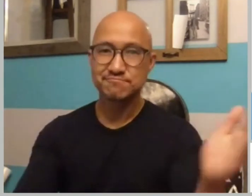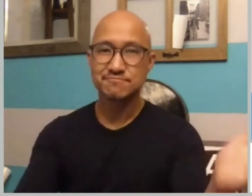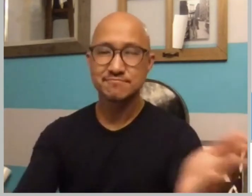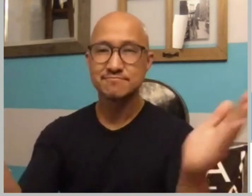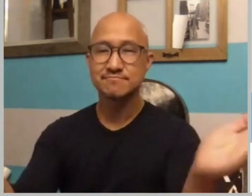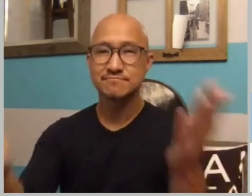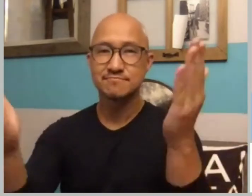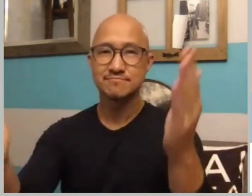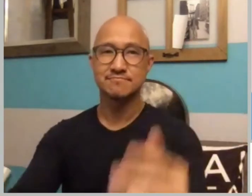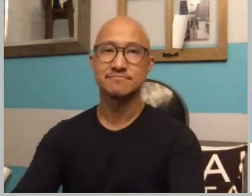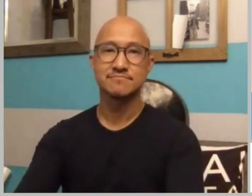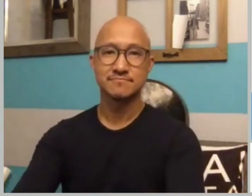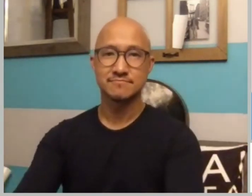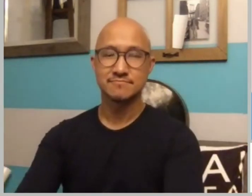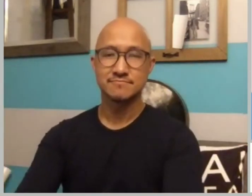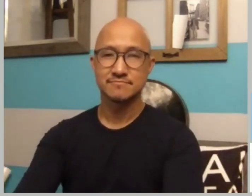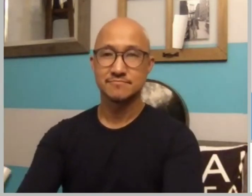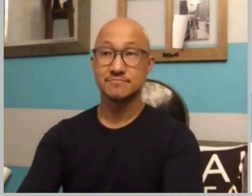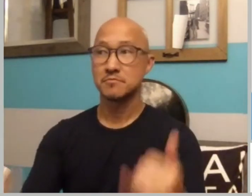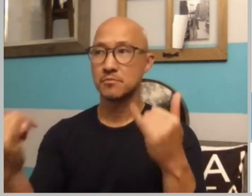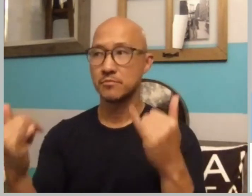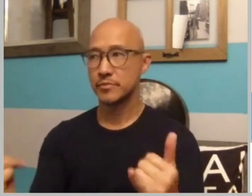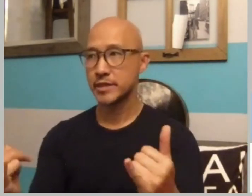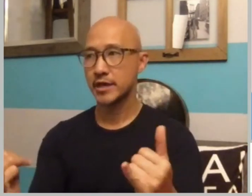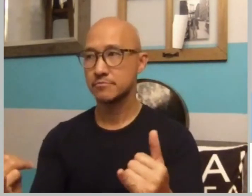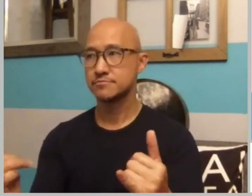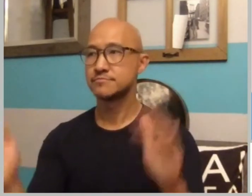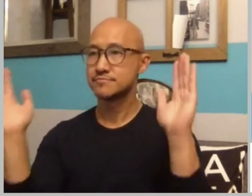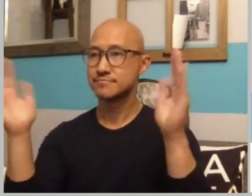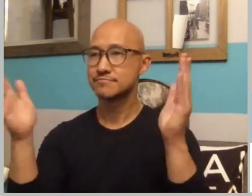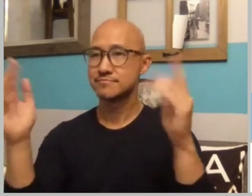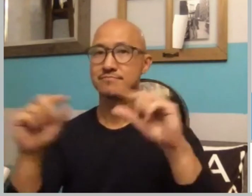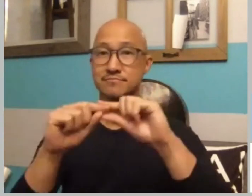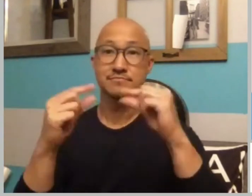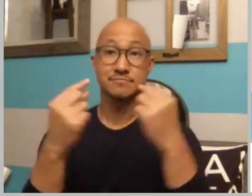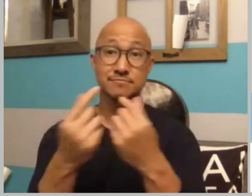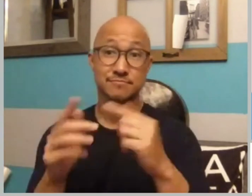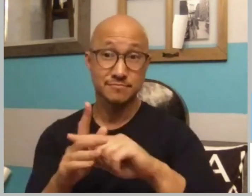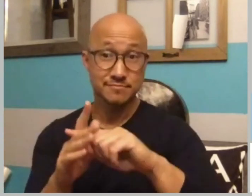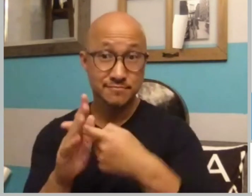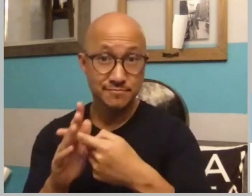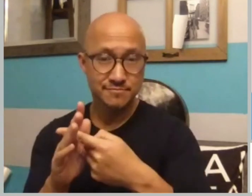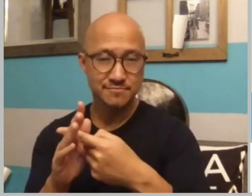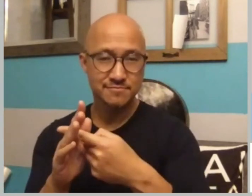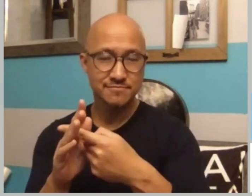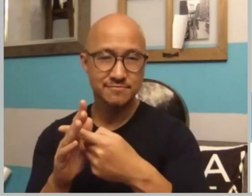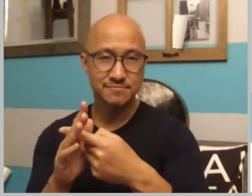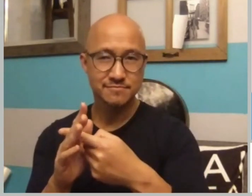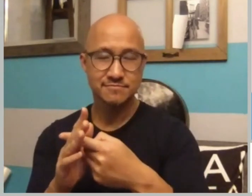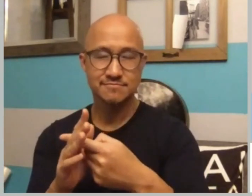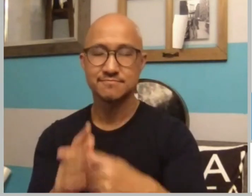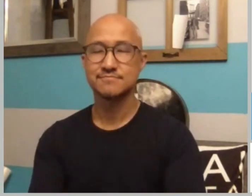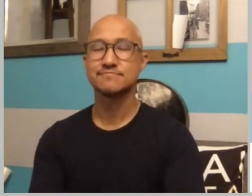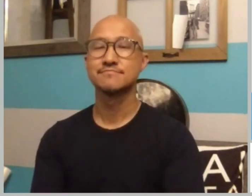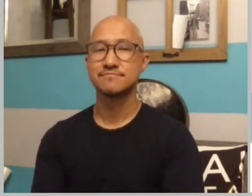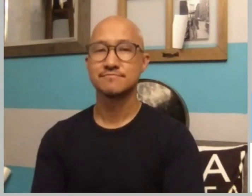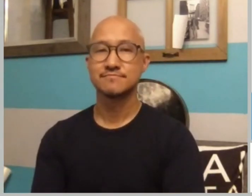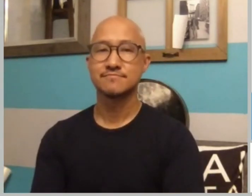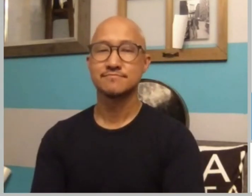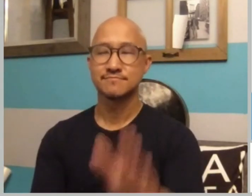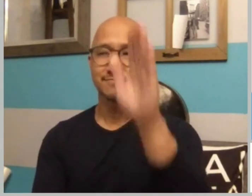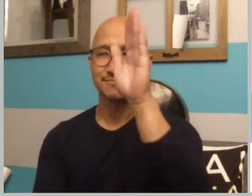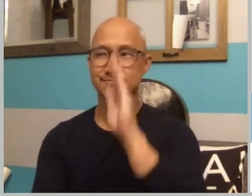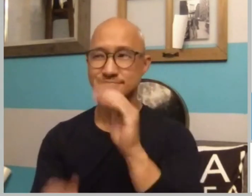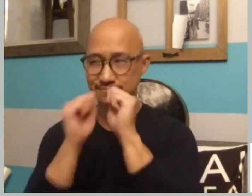We're going to stop now and break out into our breakout rooms, and I look forward to some great discussion. So God bless you